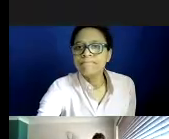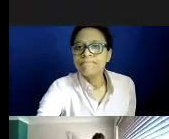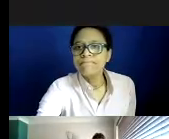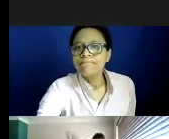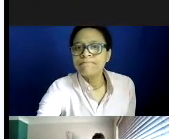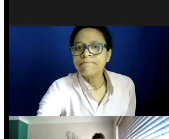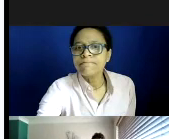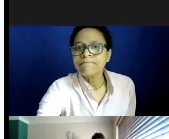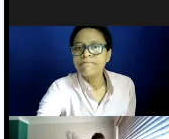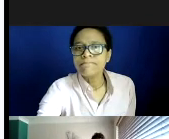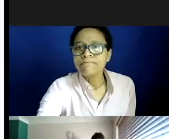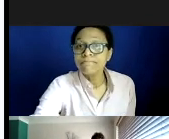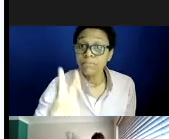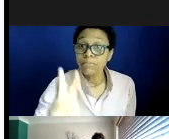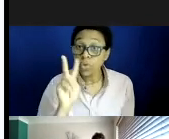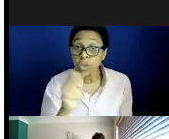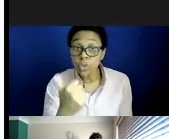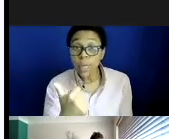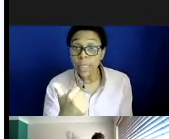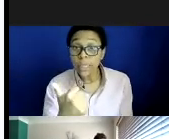Can everyone see that okay?